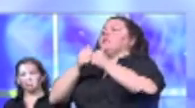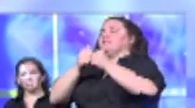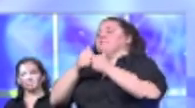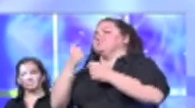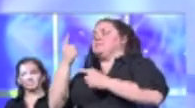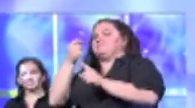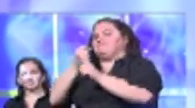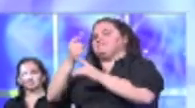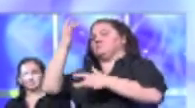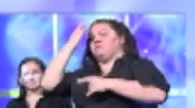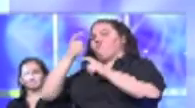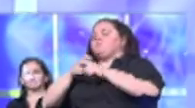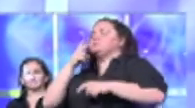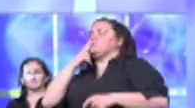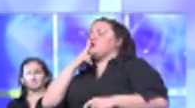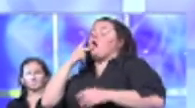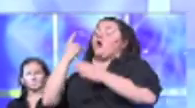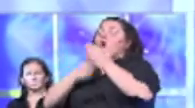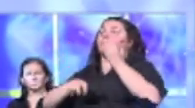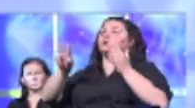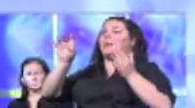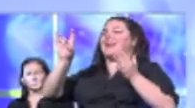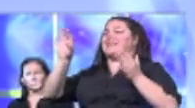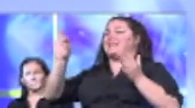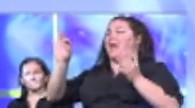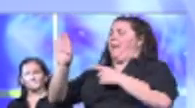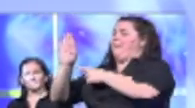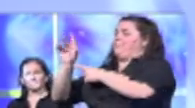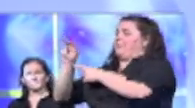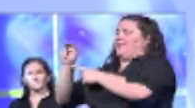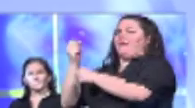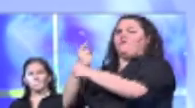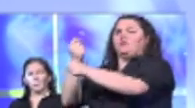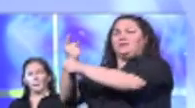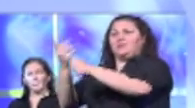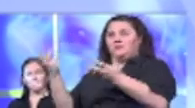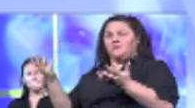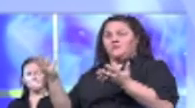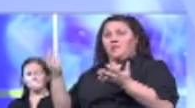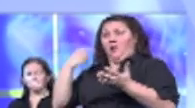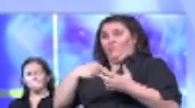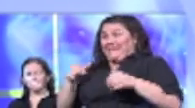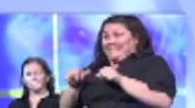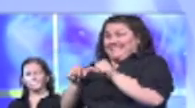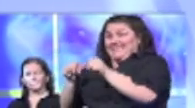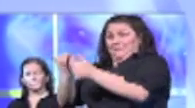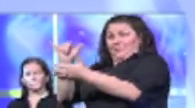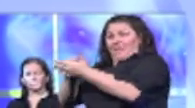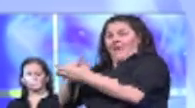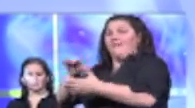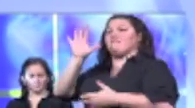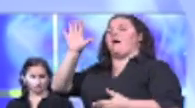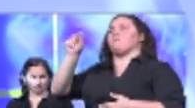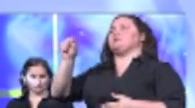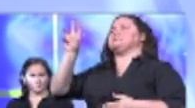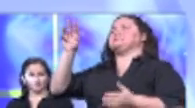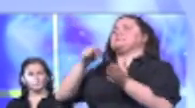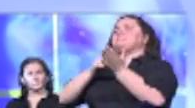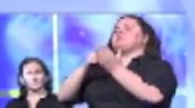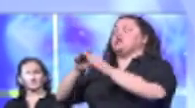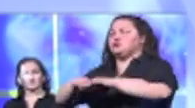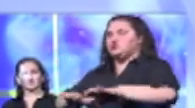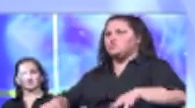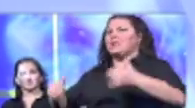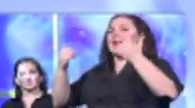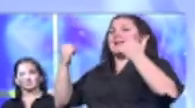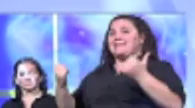at a cost of $289 billion per year. If we allow current trends to continue, 5.6 million kids